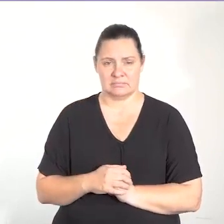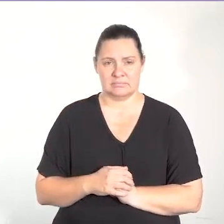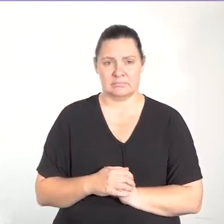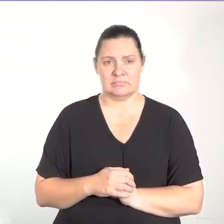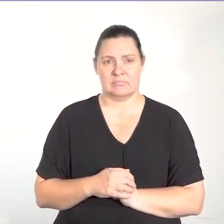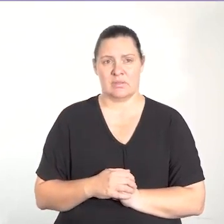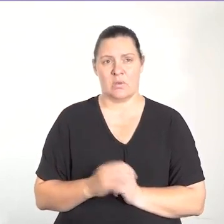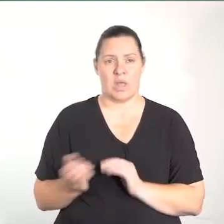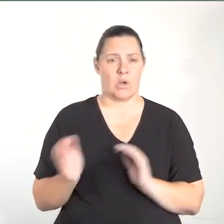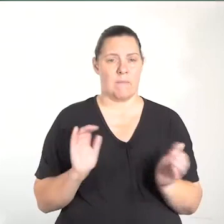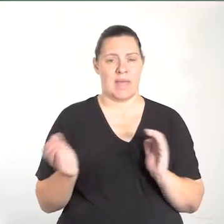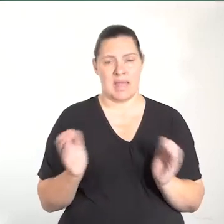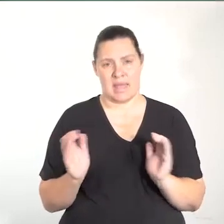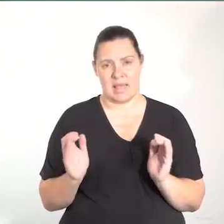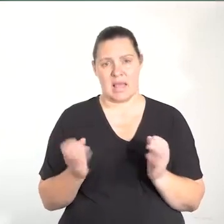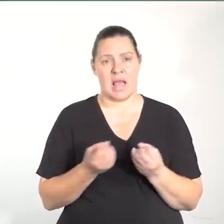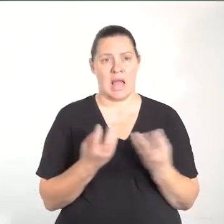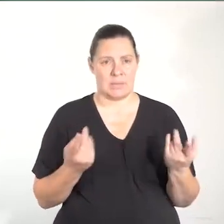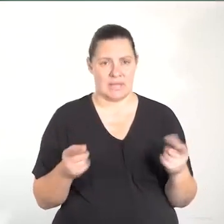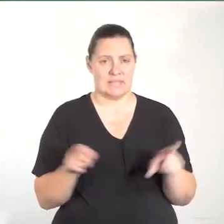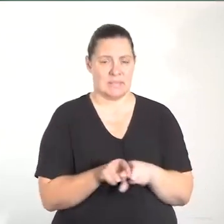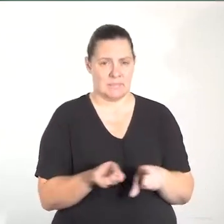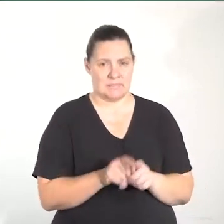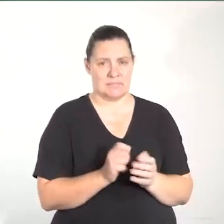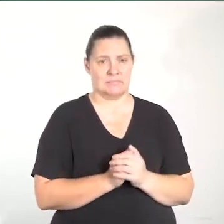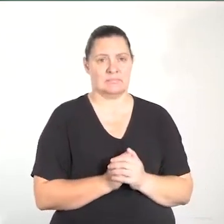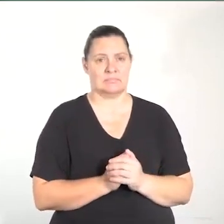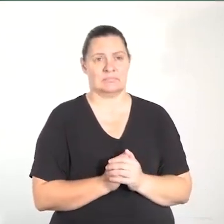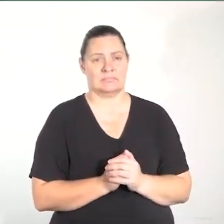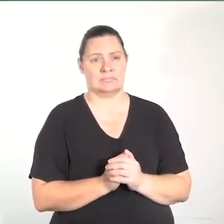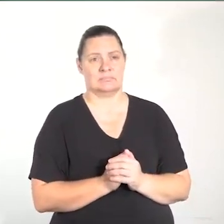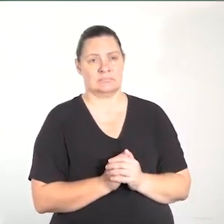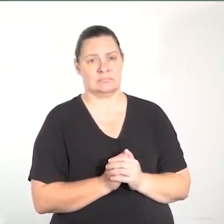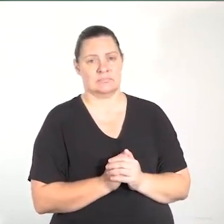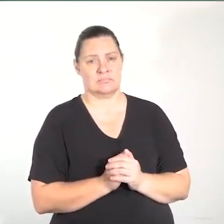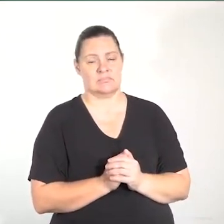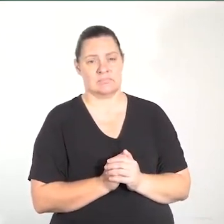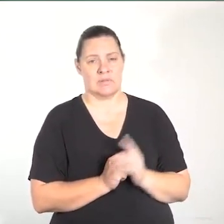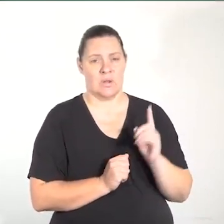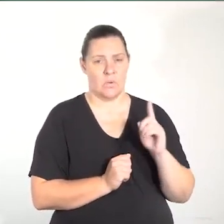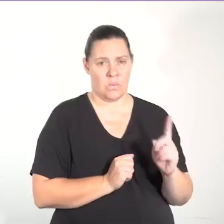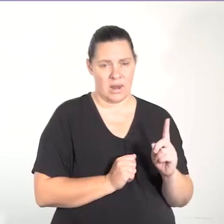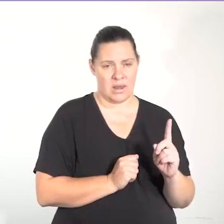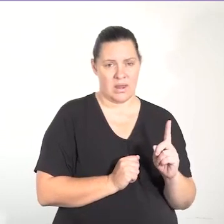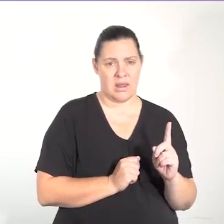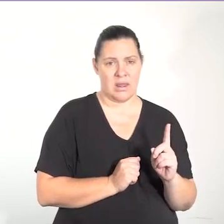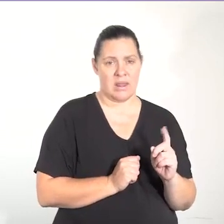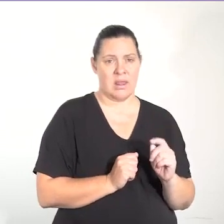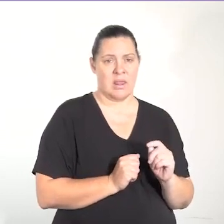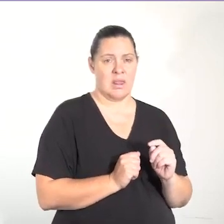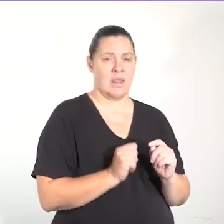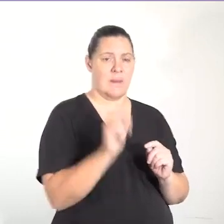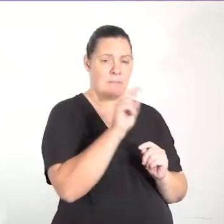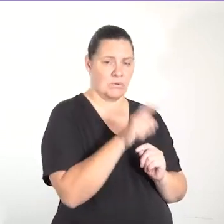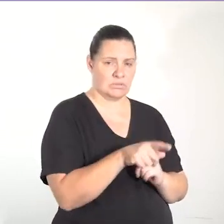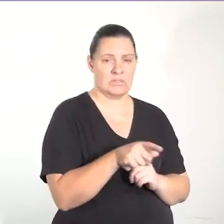remember what ratio is? We are comparing quantities that are the same. So that is the ratio. £1 is to